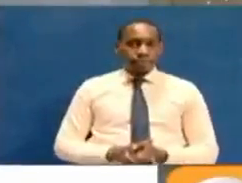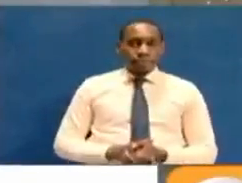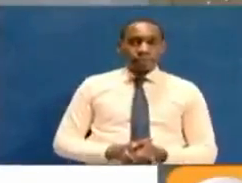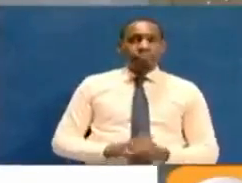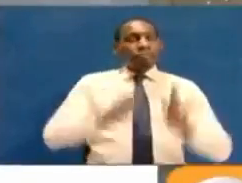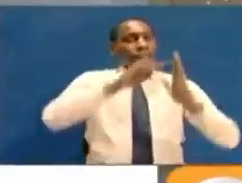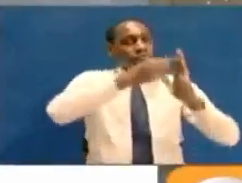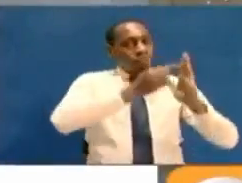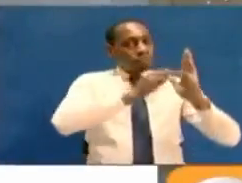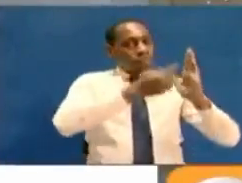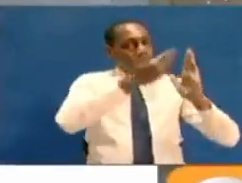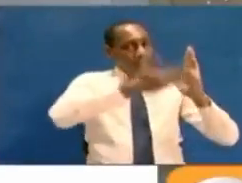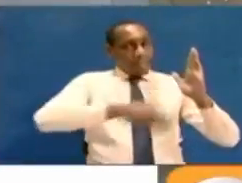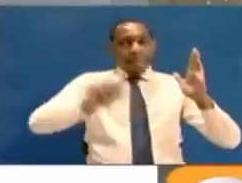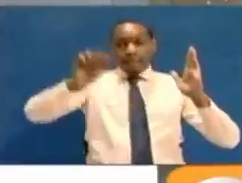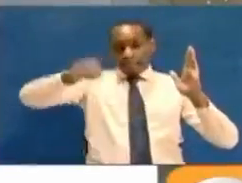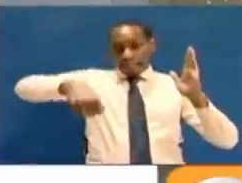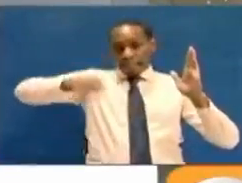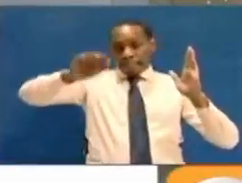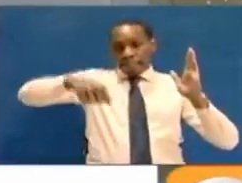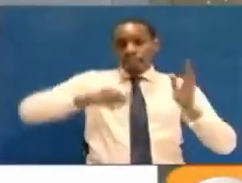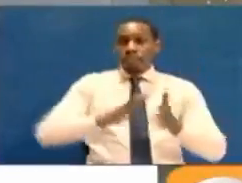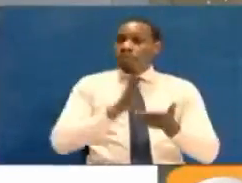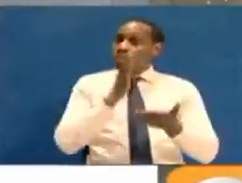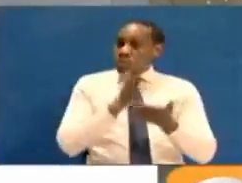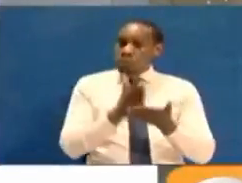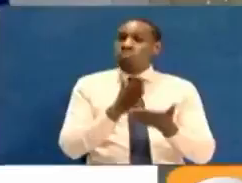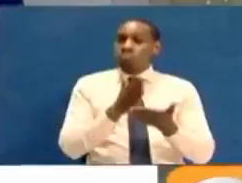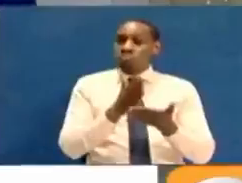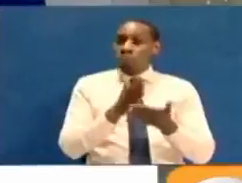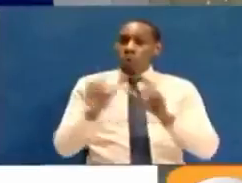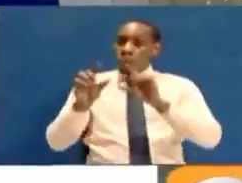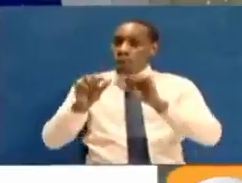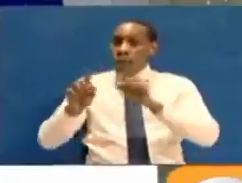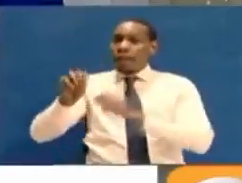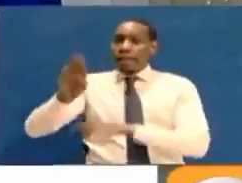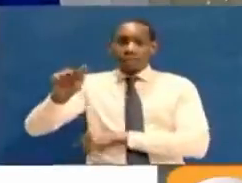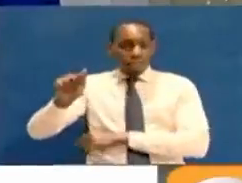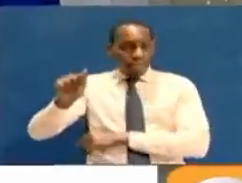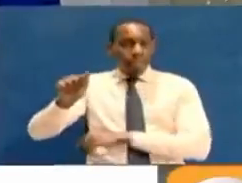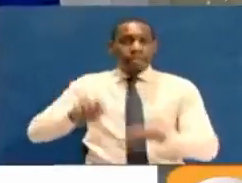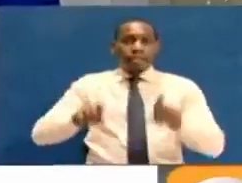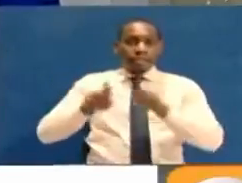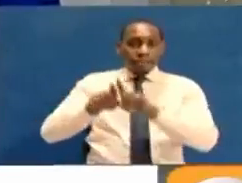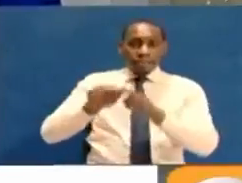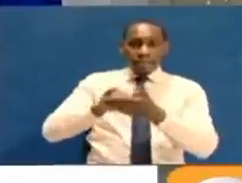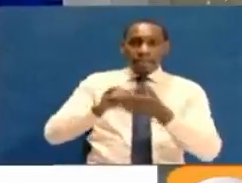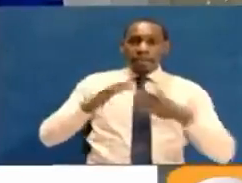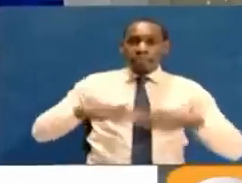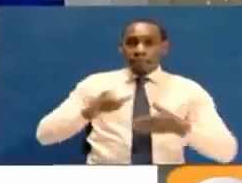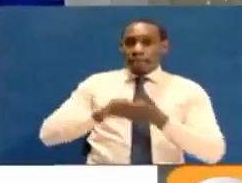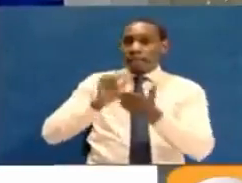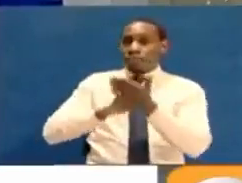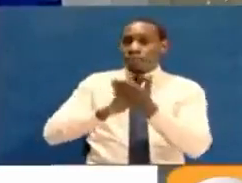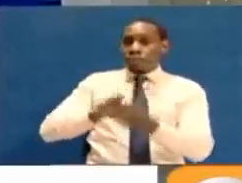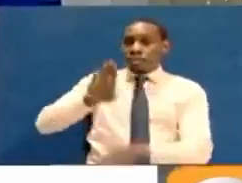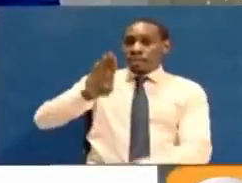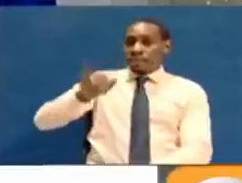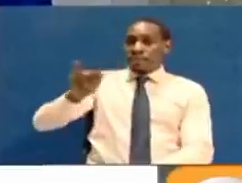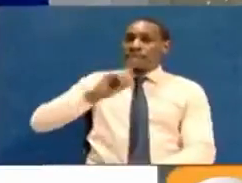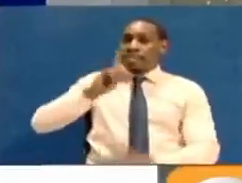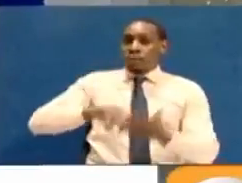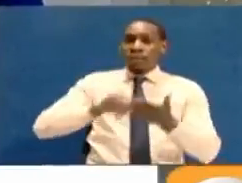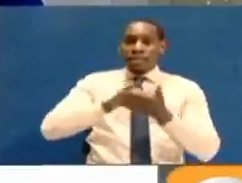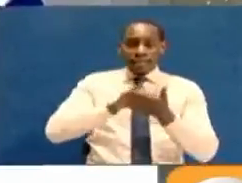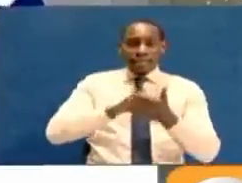Demands? Yes. Well, there is justification, at least according to them and the proponents of the BBI, who say this